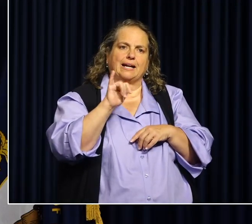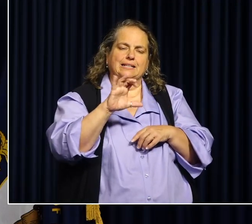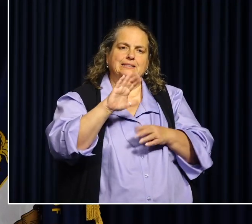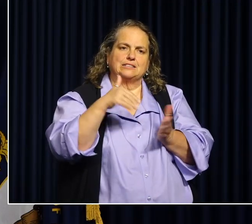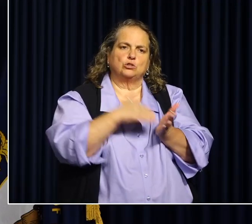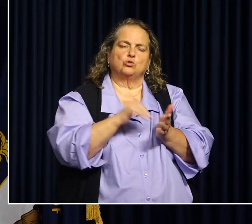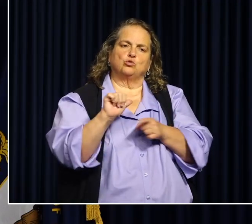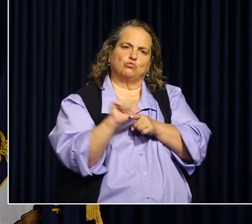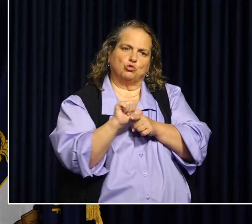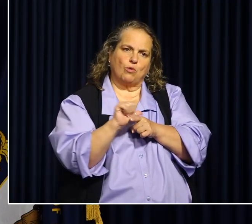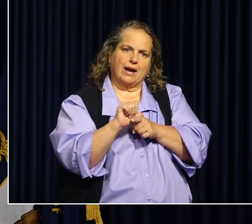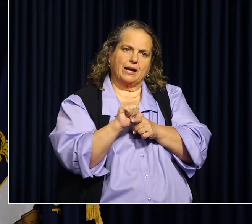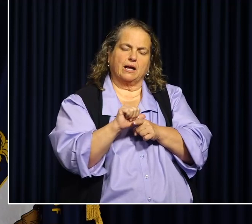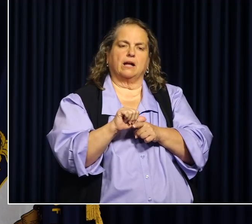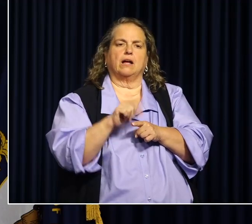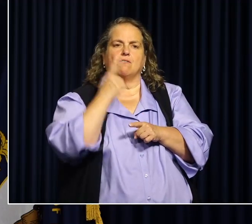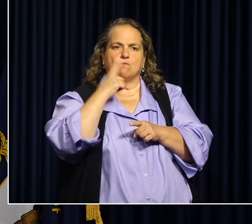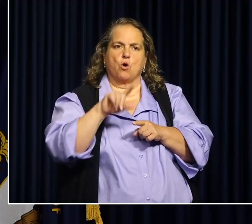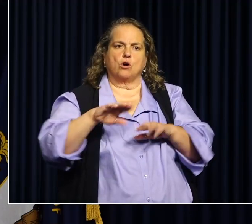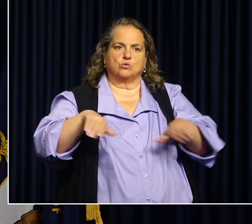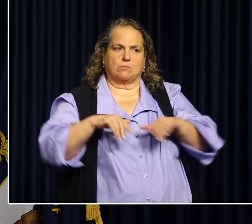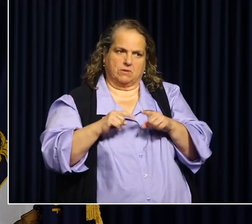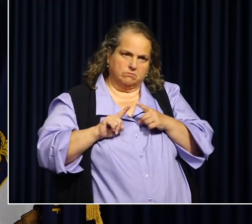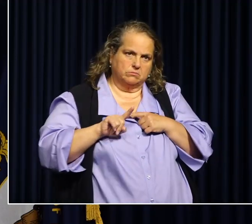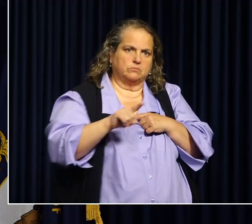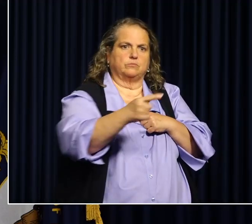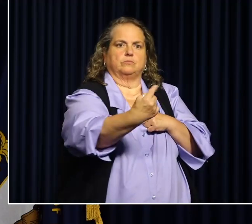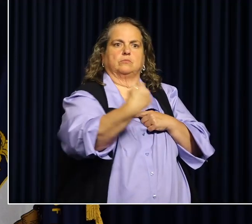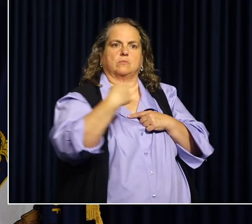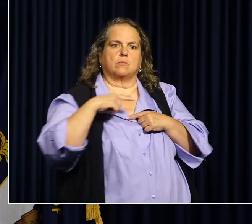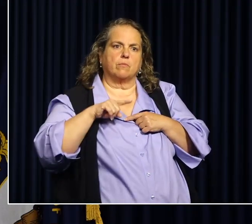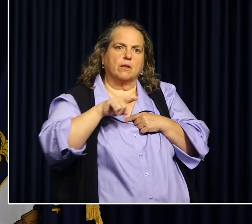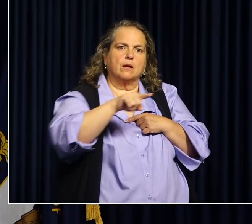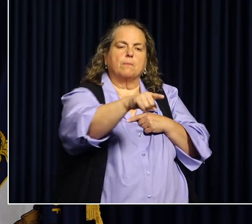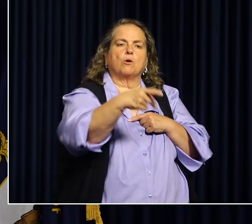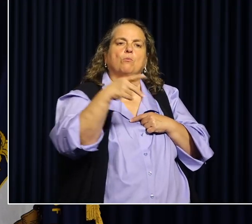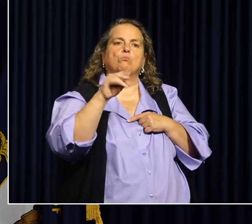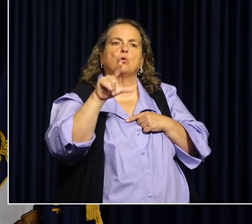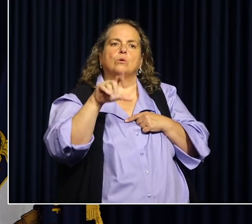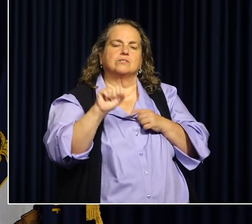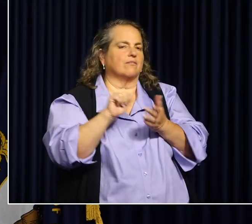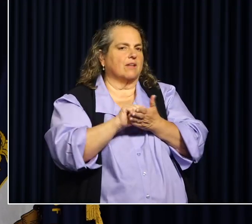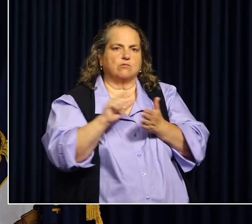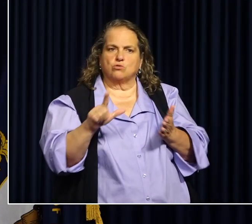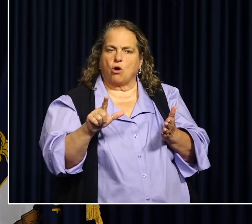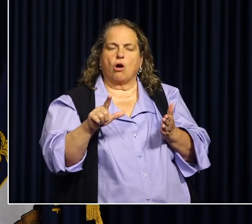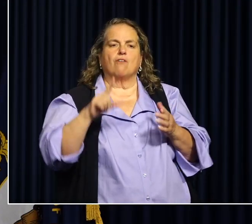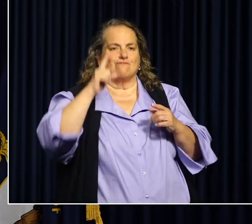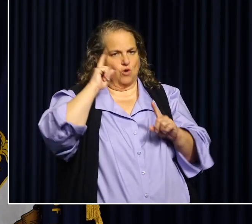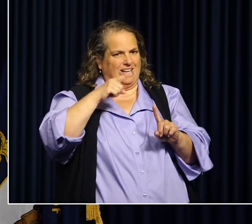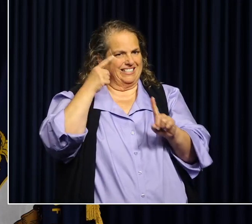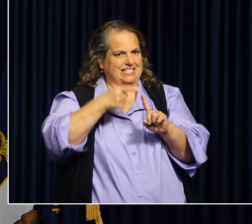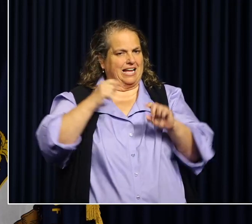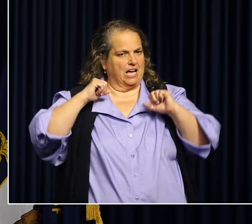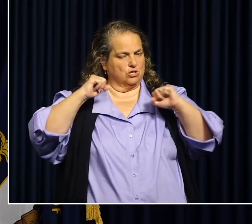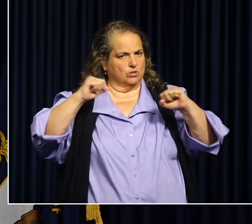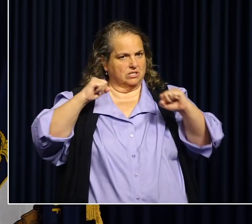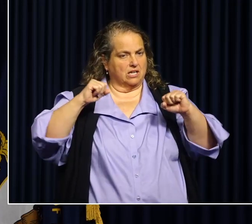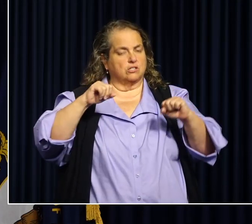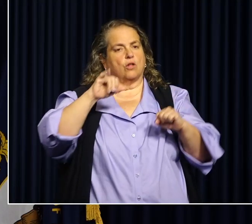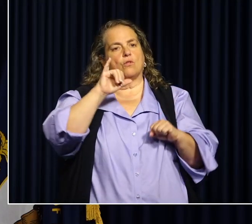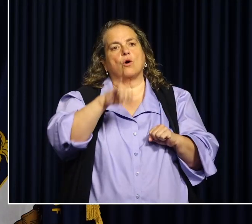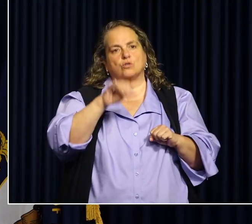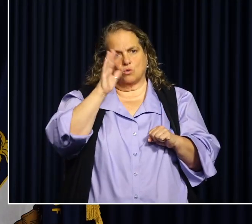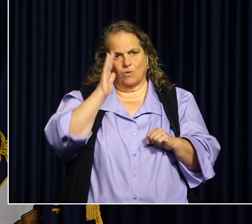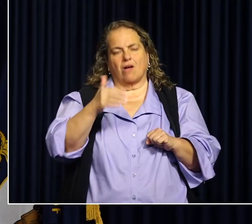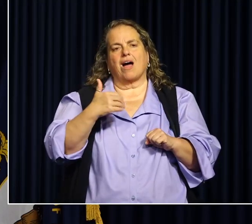when gyms are able to open that are solely lap pools, and pools that are designated for exercise. Those we're going to